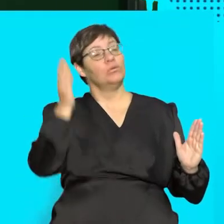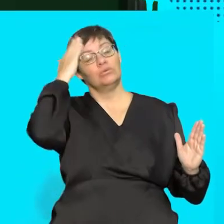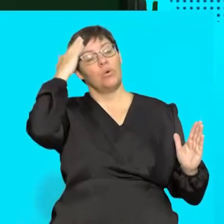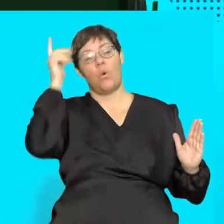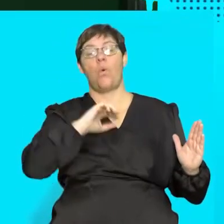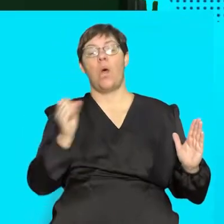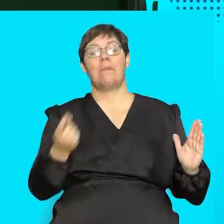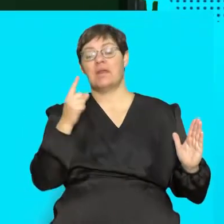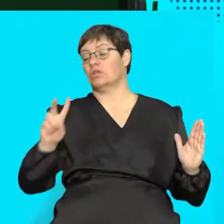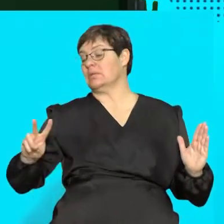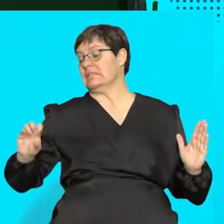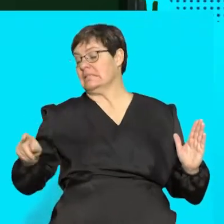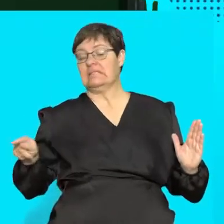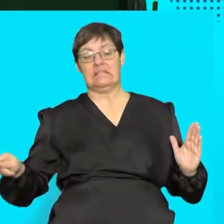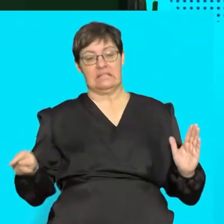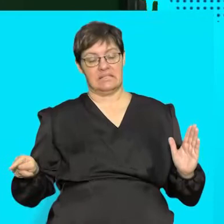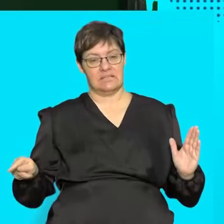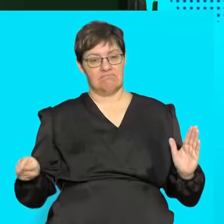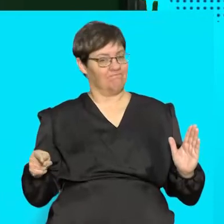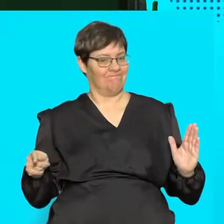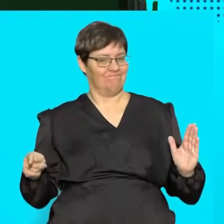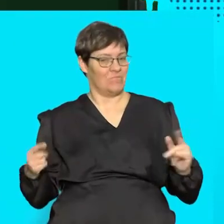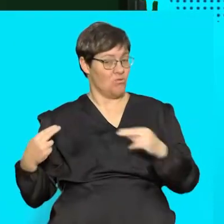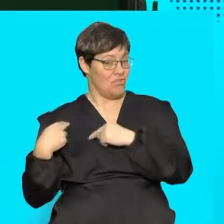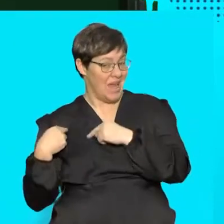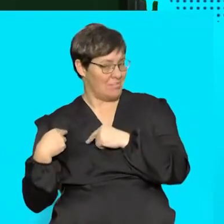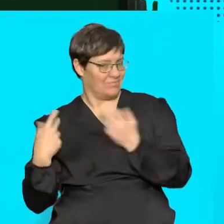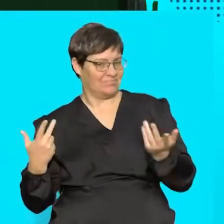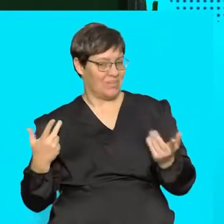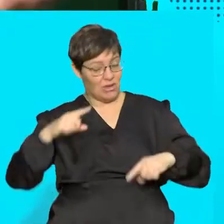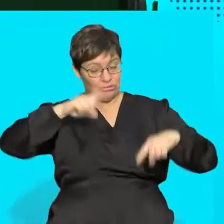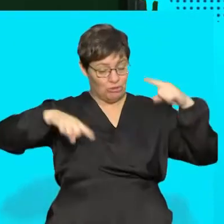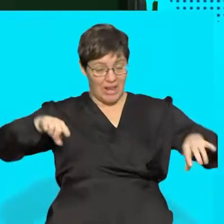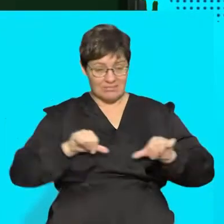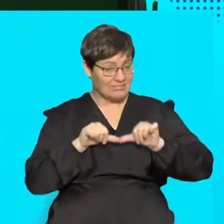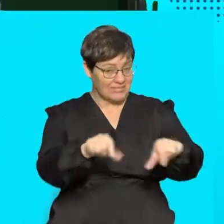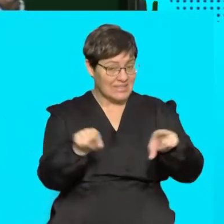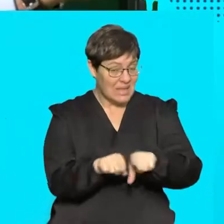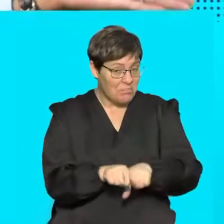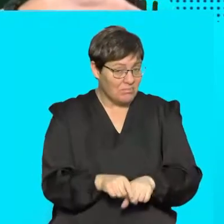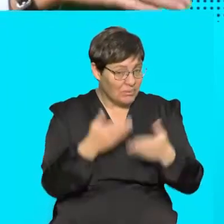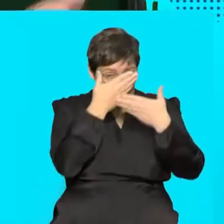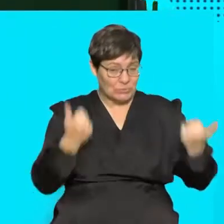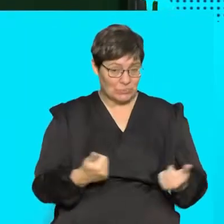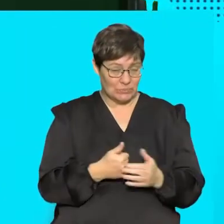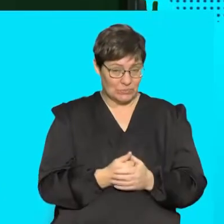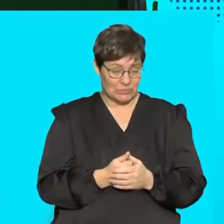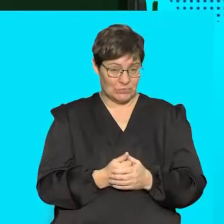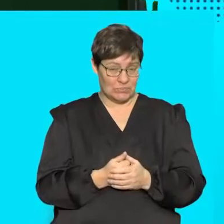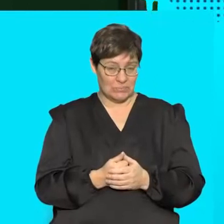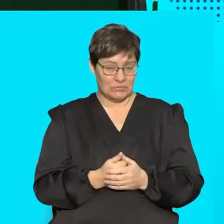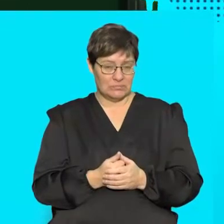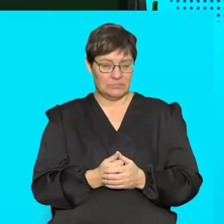what is happening at 20. Will the trend be the same? Will the same pattern be the same? We don't